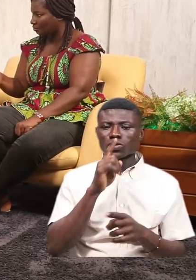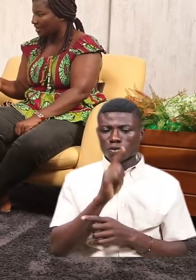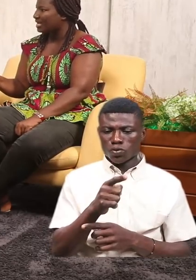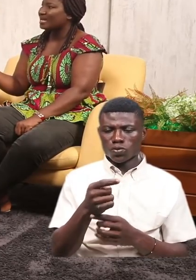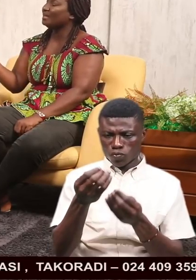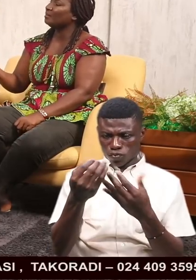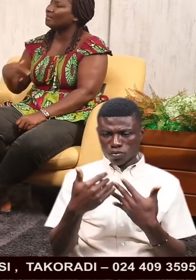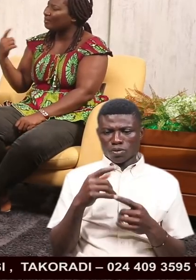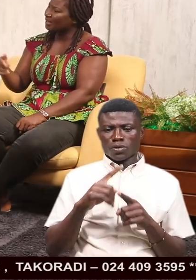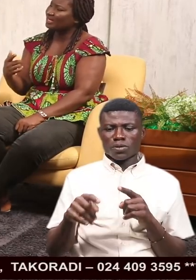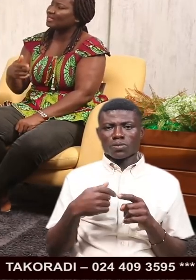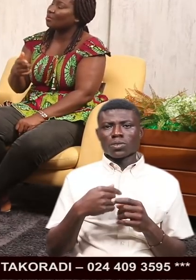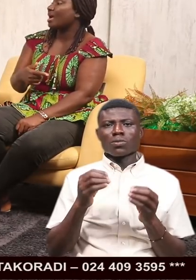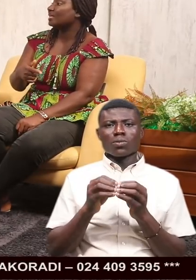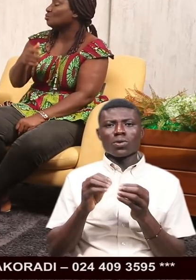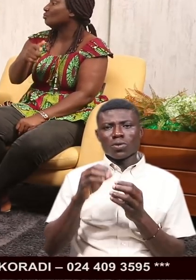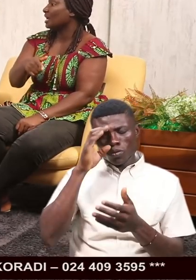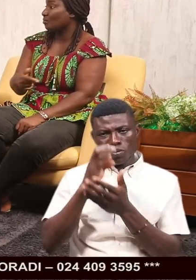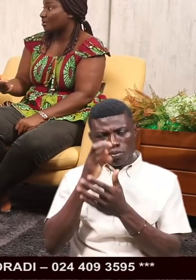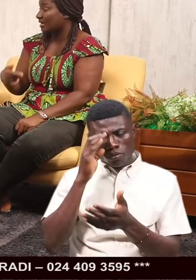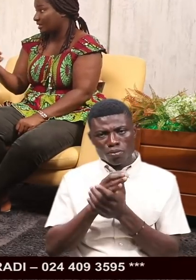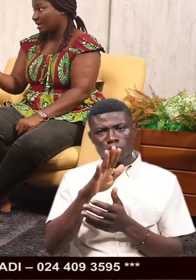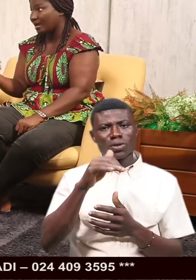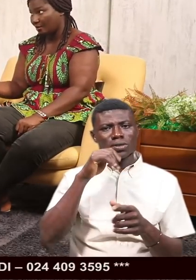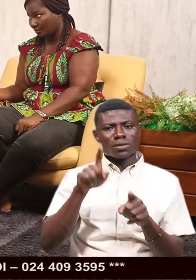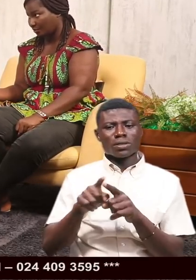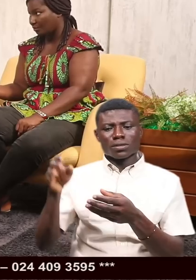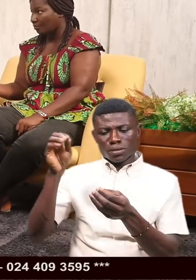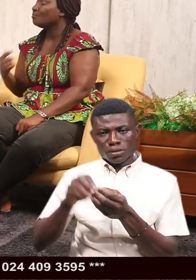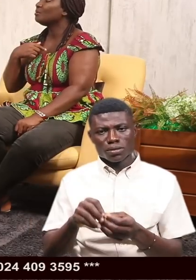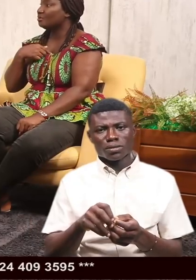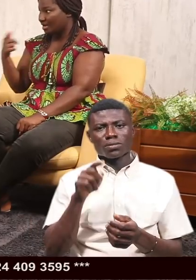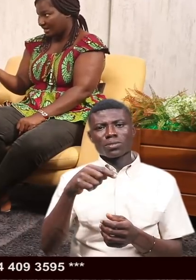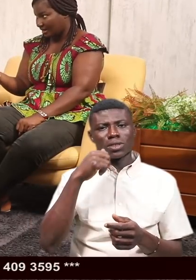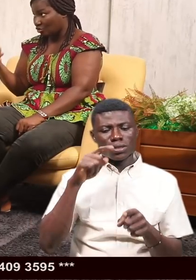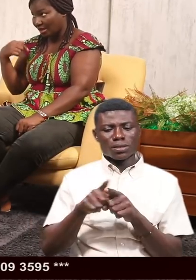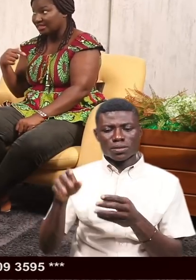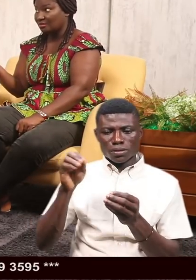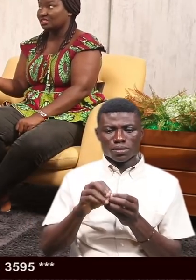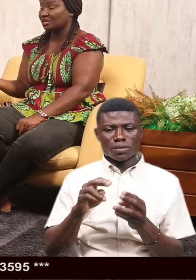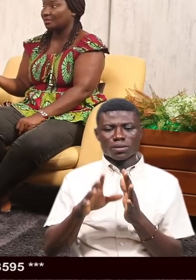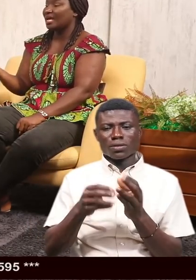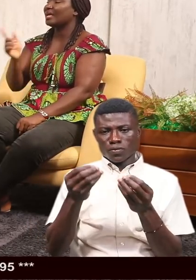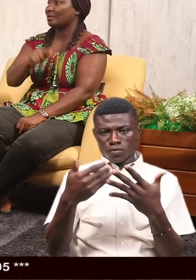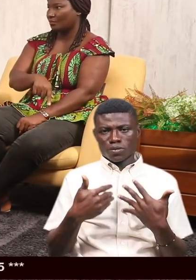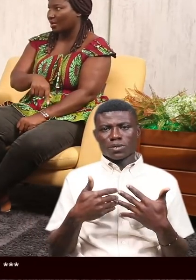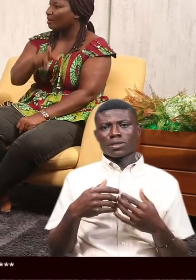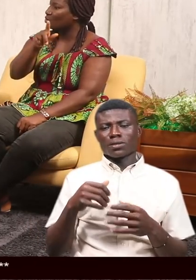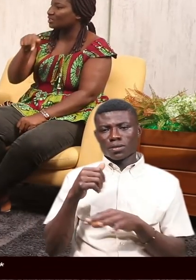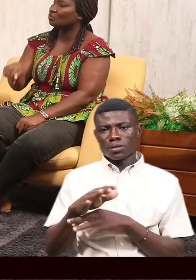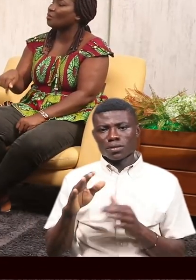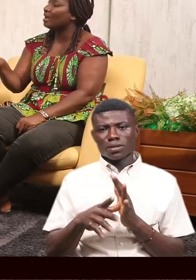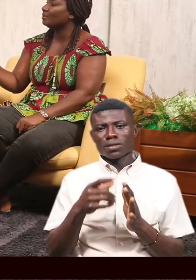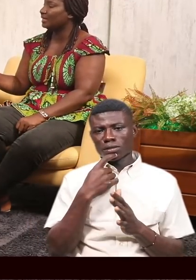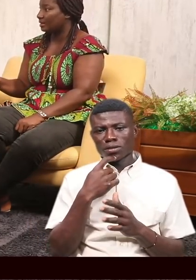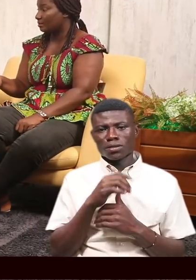I am no cray. Now may the my pictures acquire the wound near cry dear, I come home. Wound ya, Mimi near dear, do a cast am the chairman, I come home, I'm